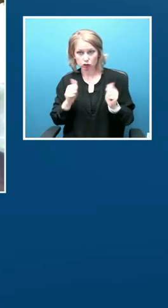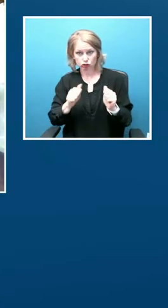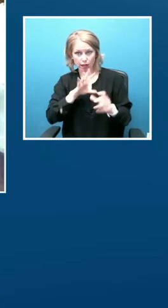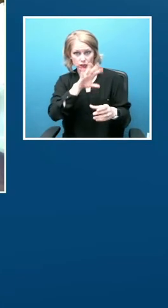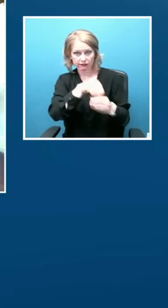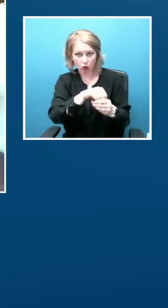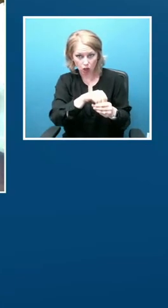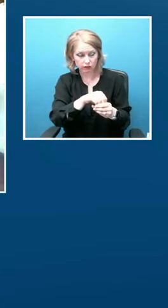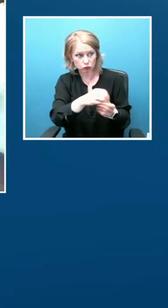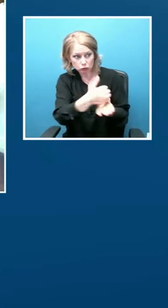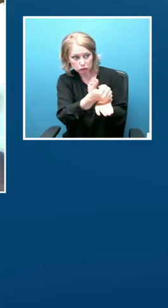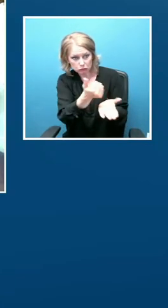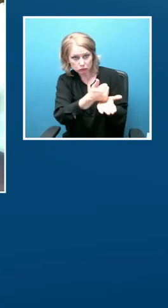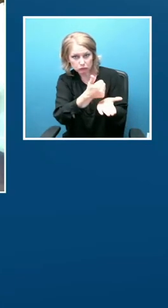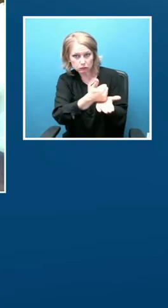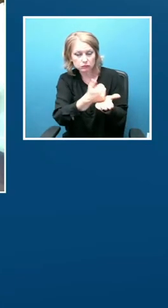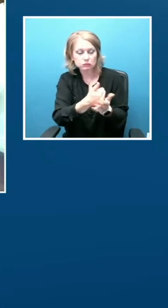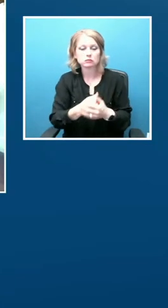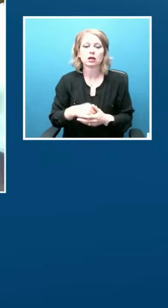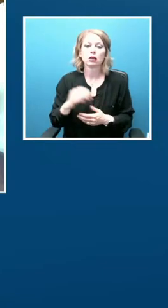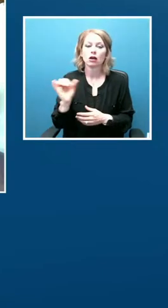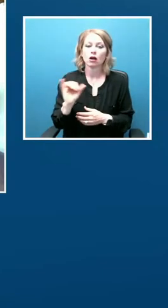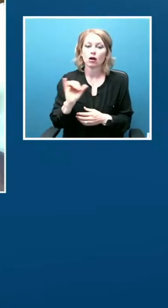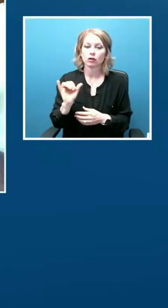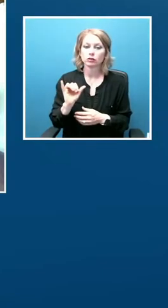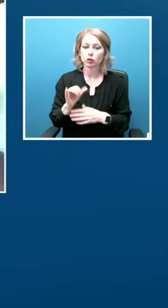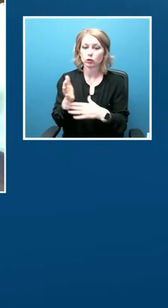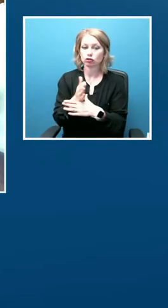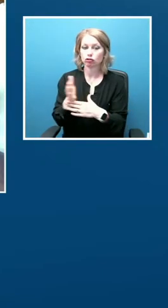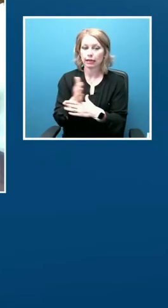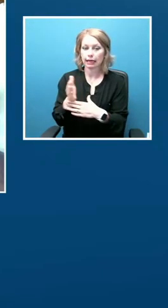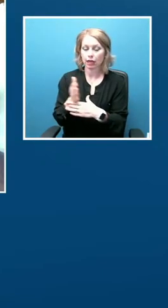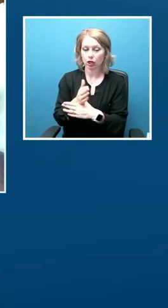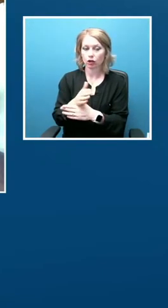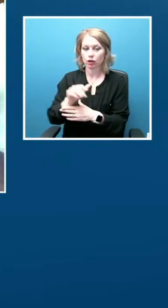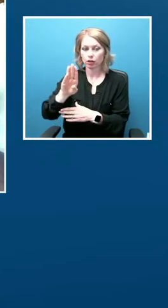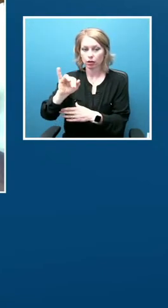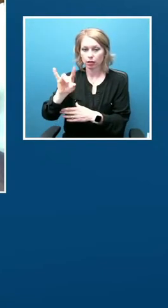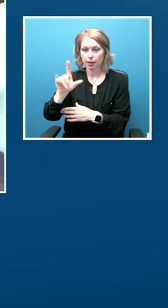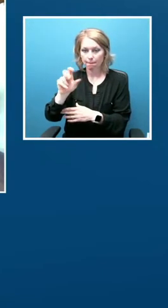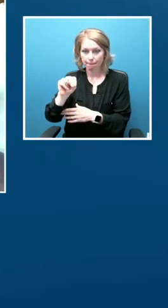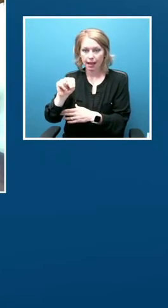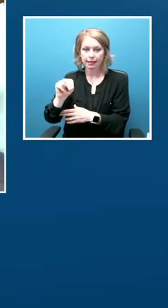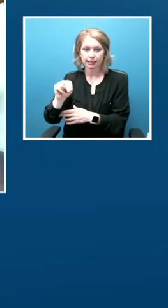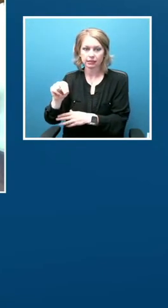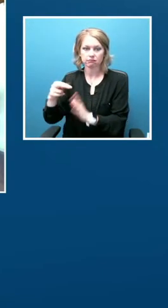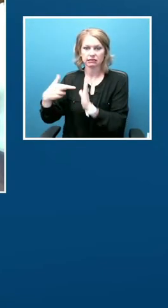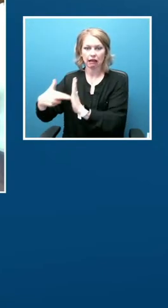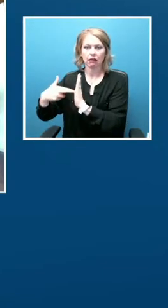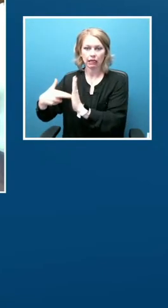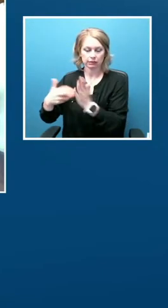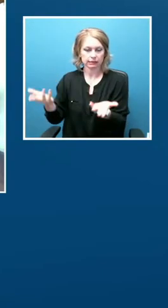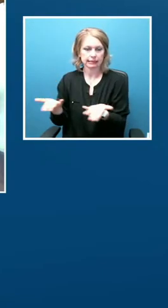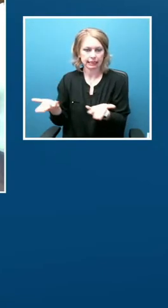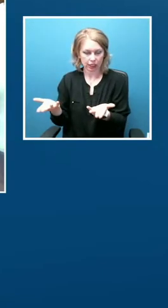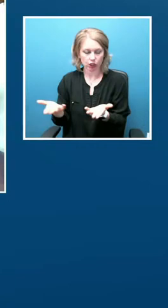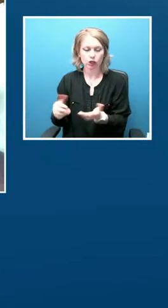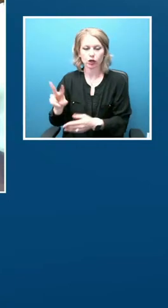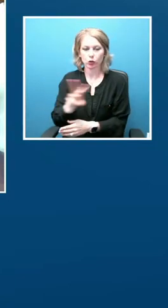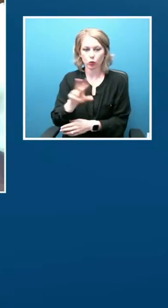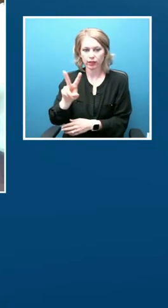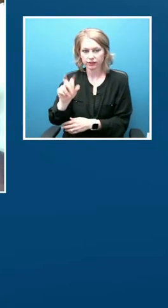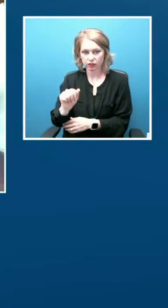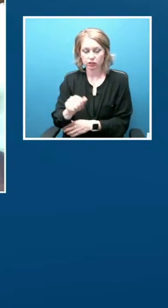And I was also the chair of the Biden delegates thing here in West Virginia. I was Kerry's attorney in